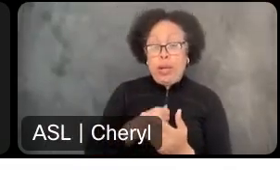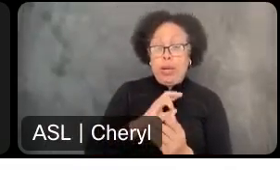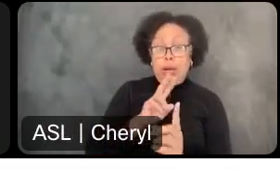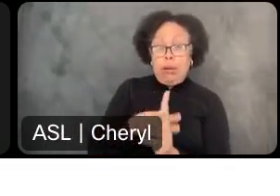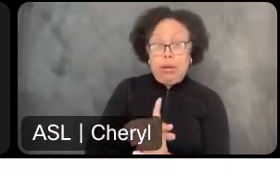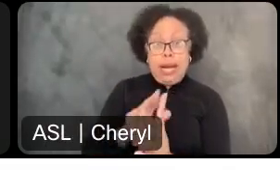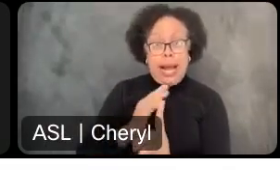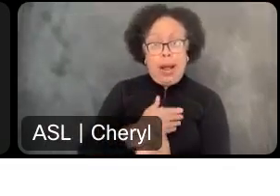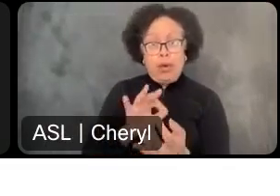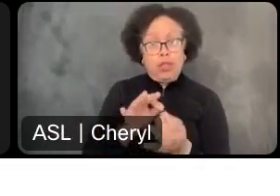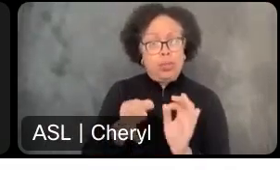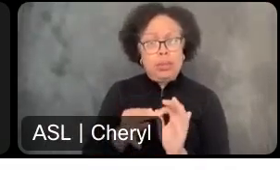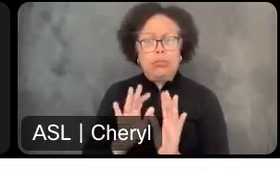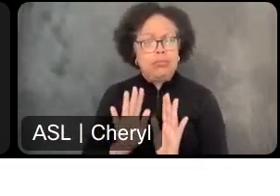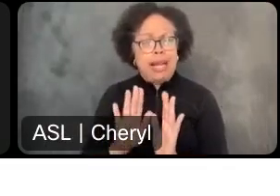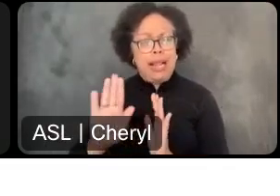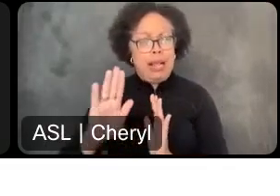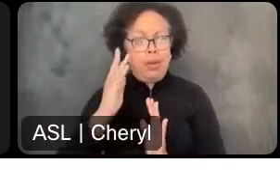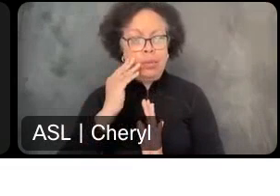their experiences.